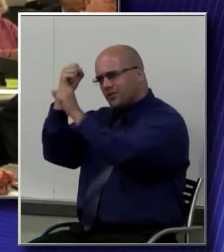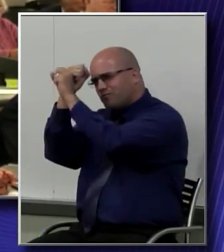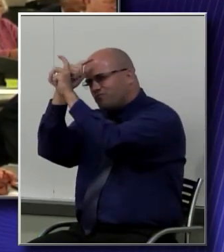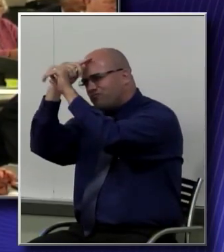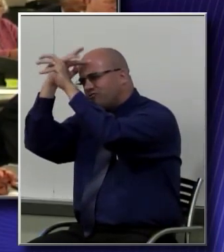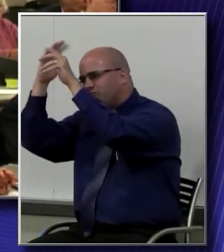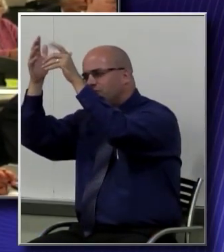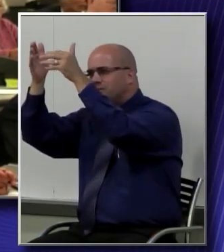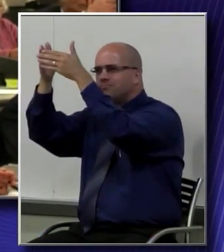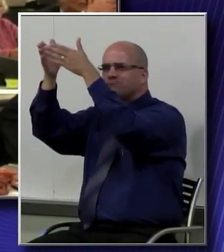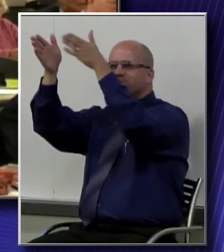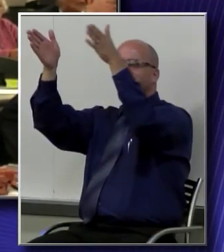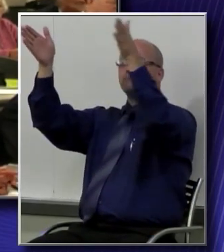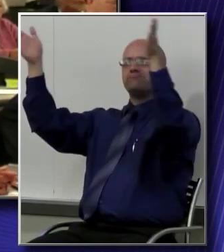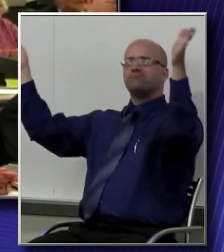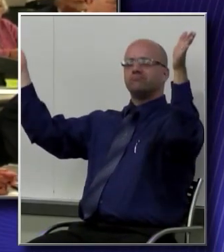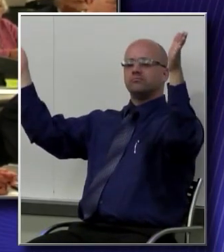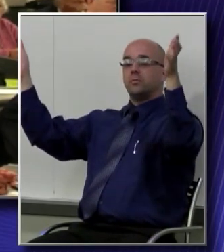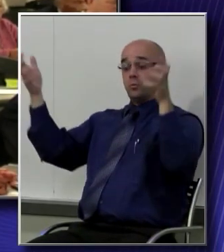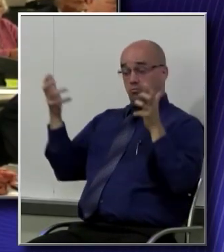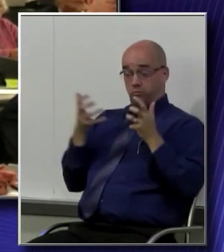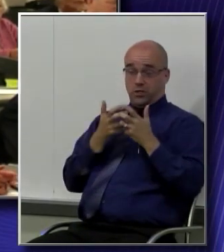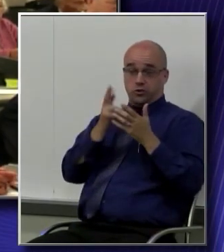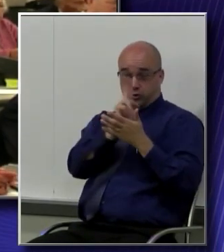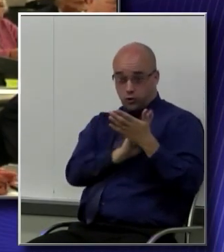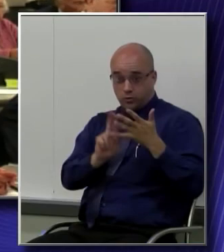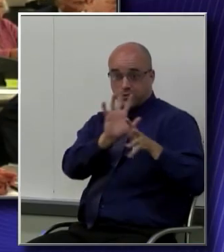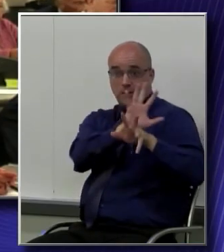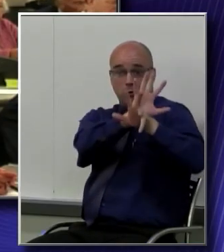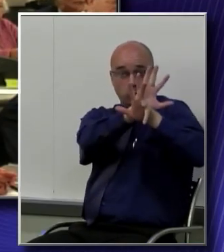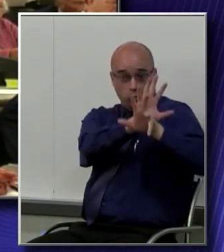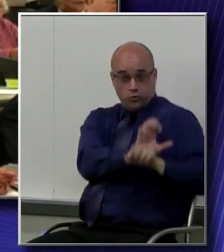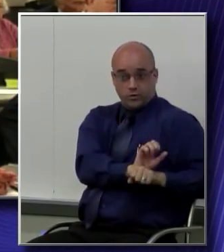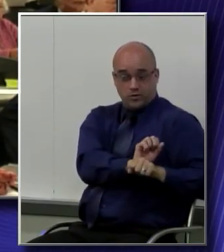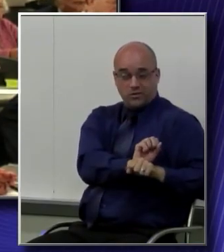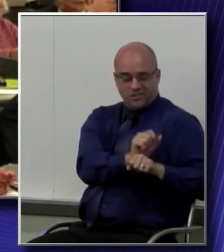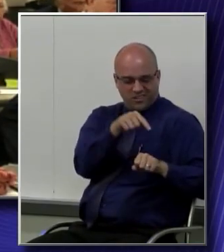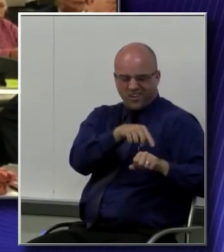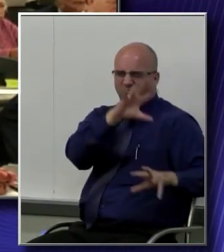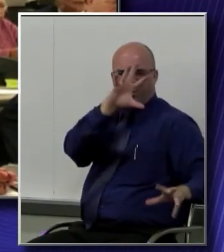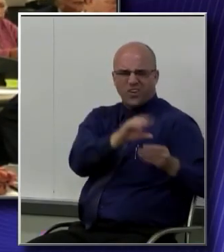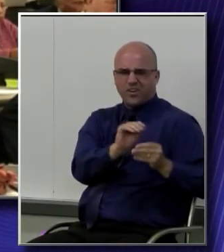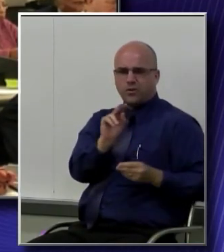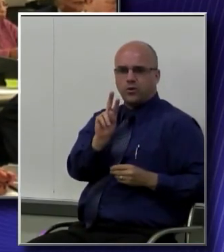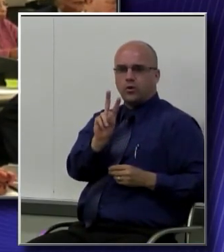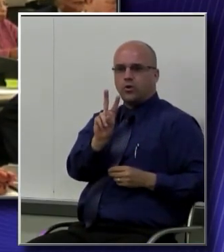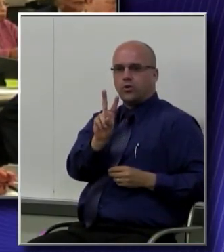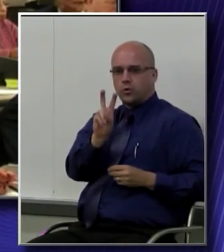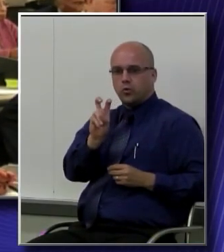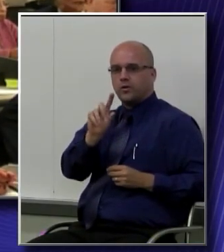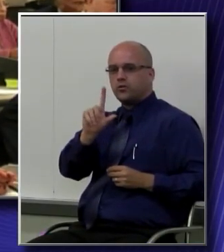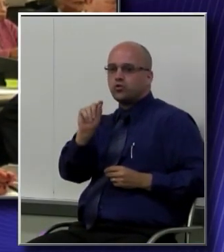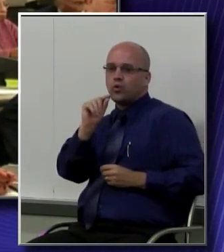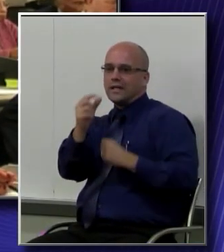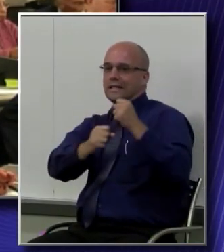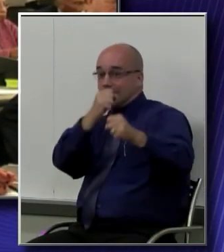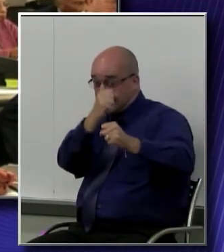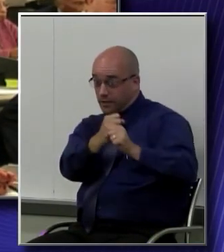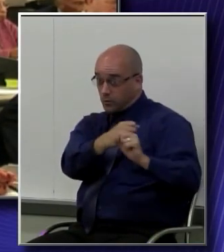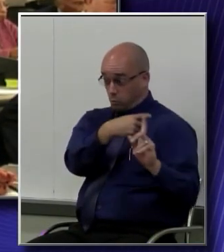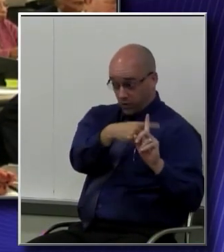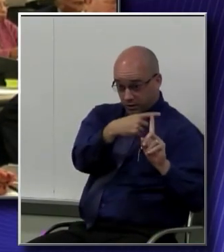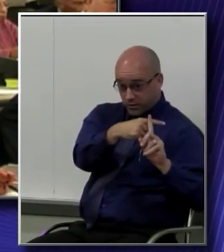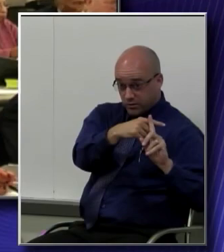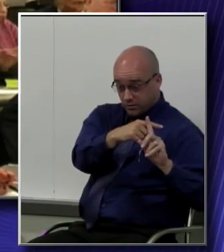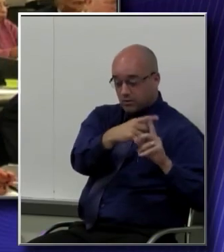the tradition of the university, 220 years plus here in North Carolina. I want someone who